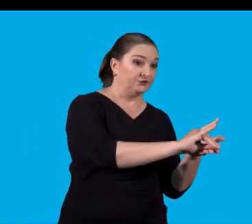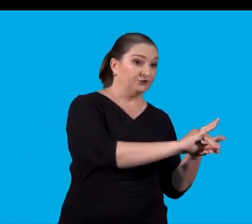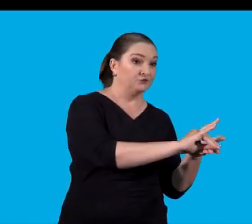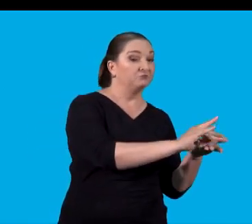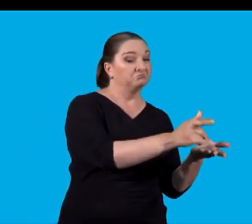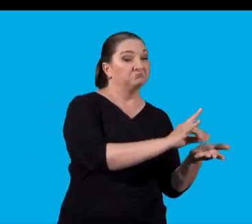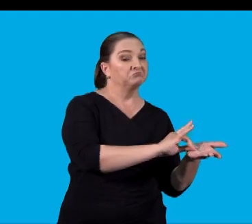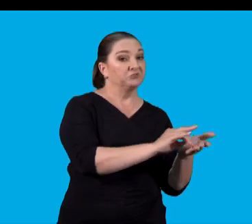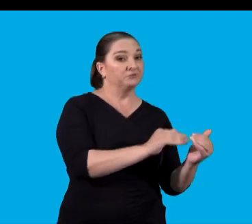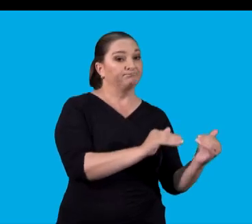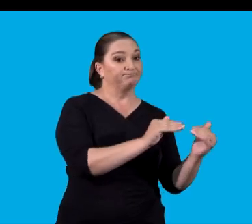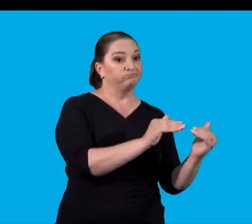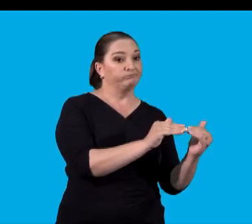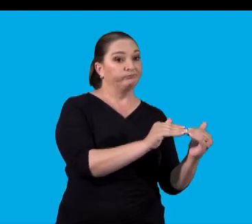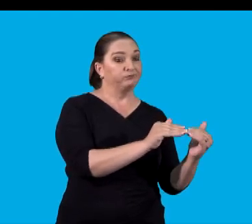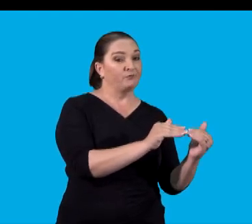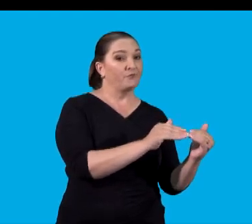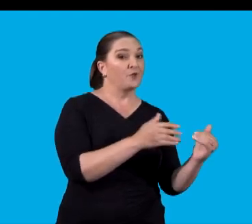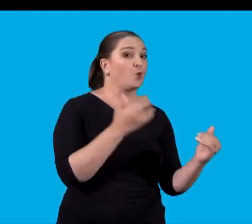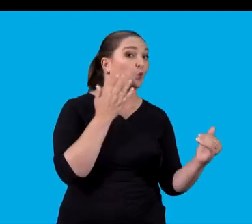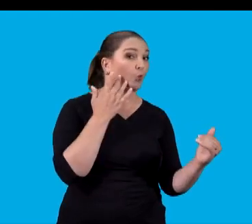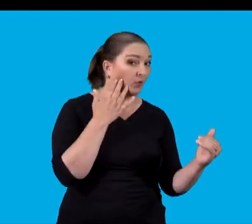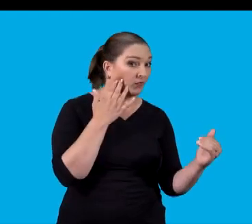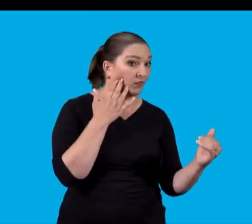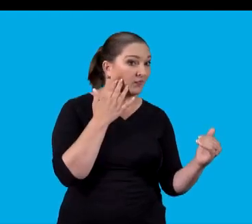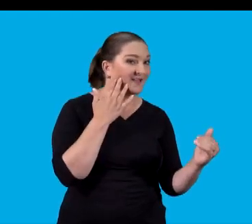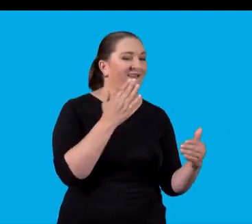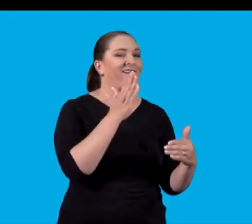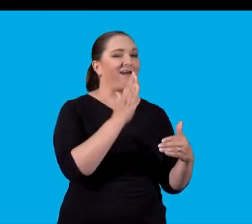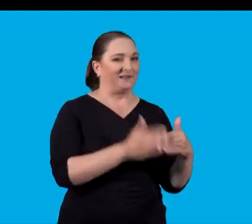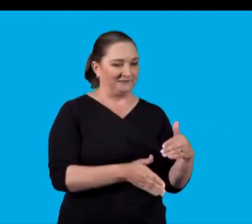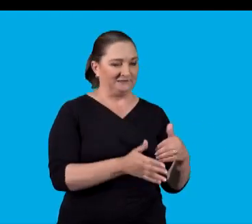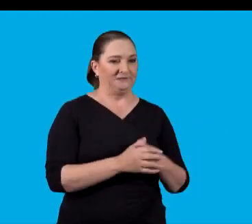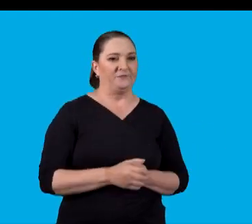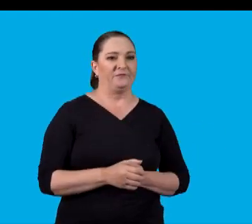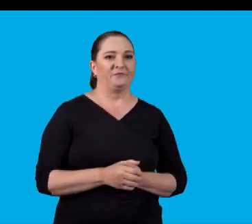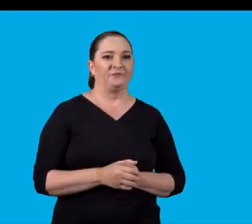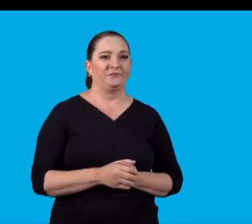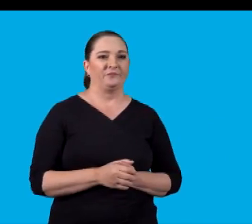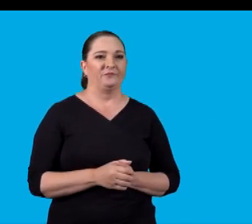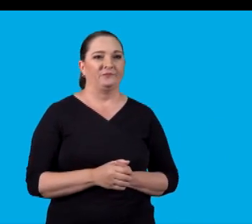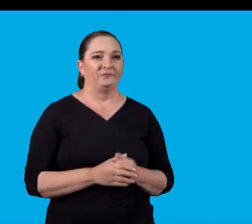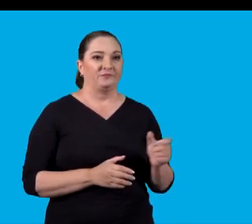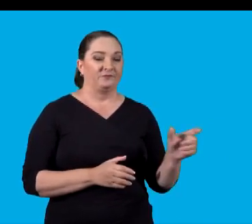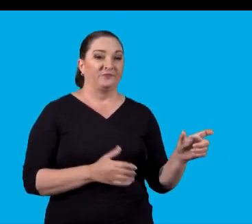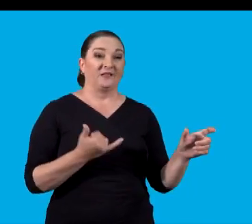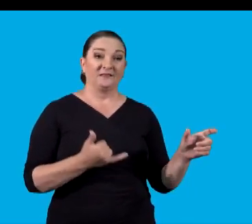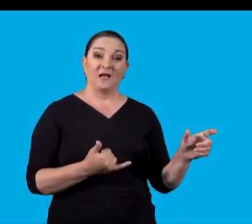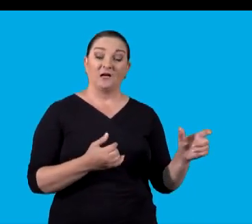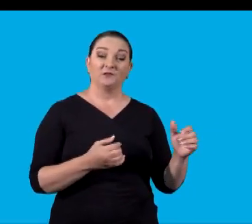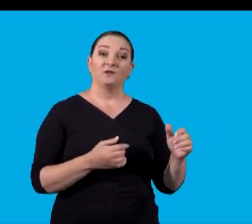and cash equivalents at the end. And that is